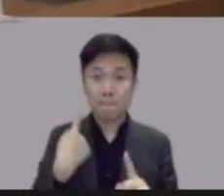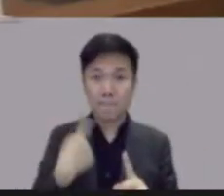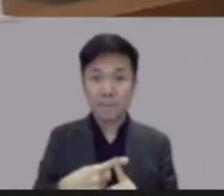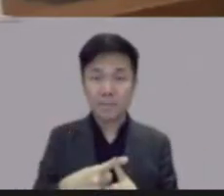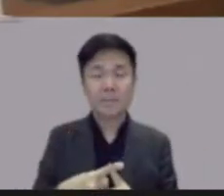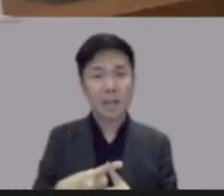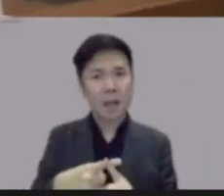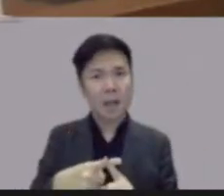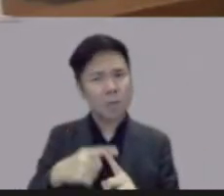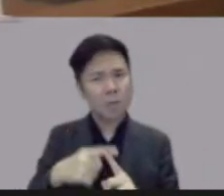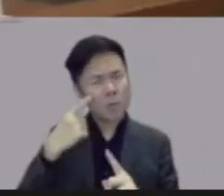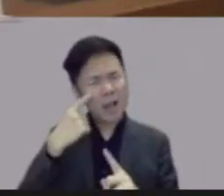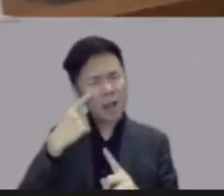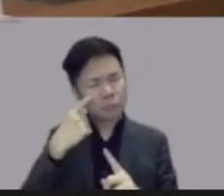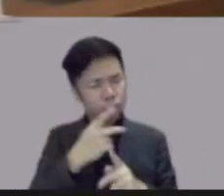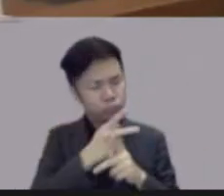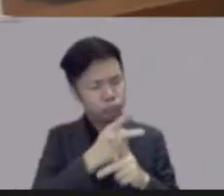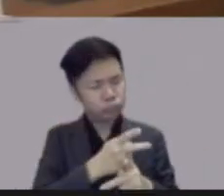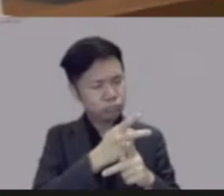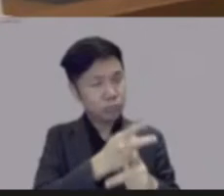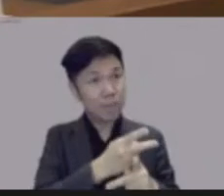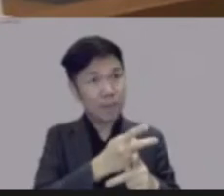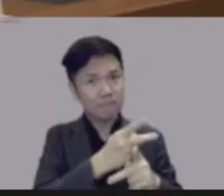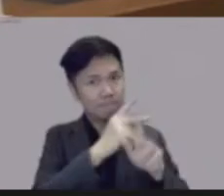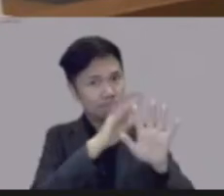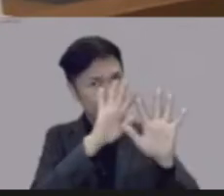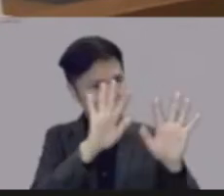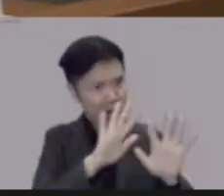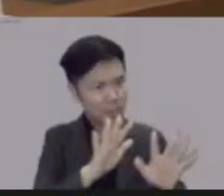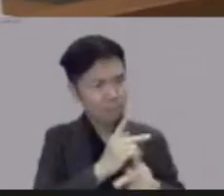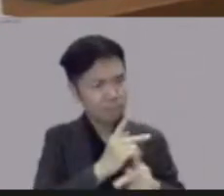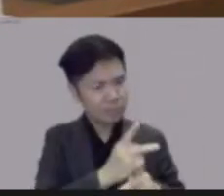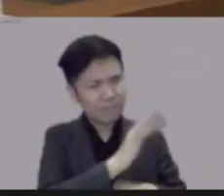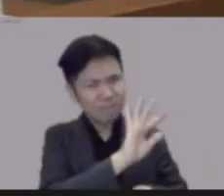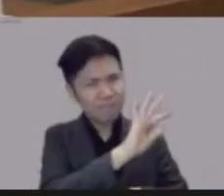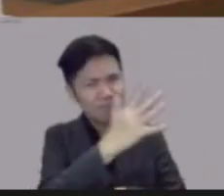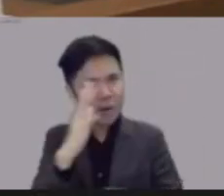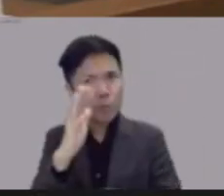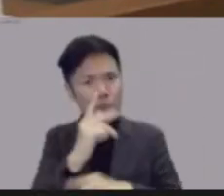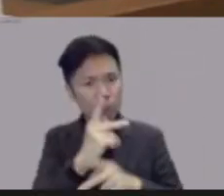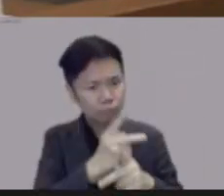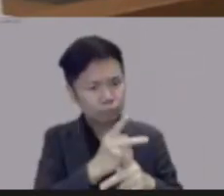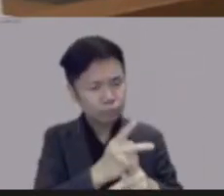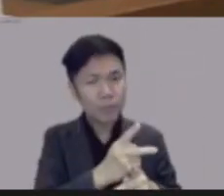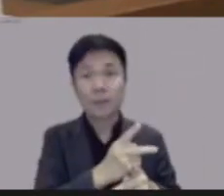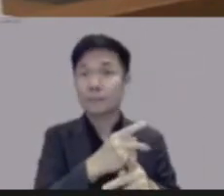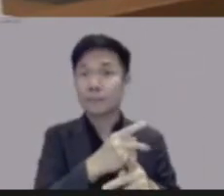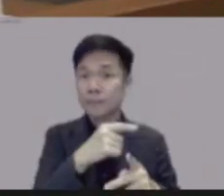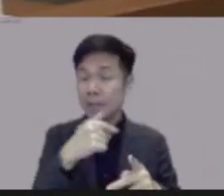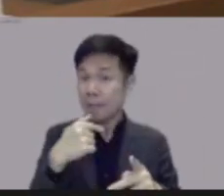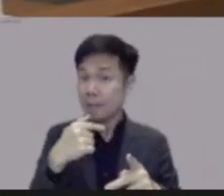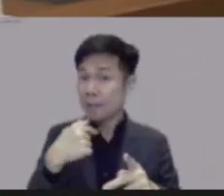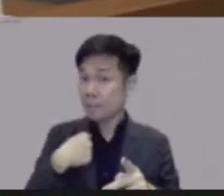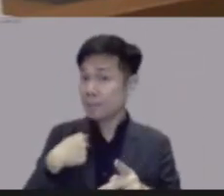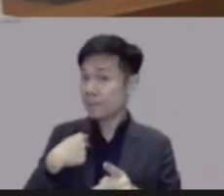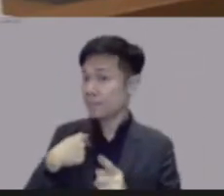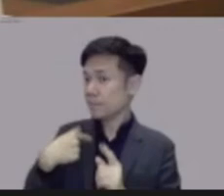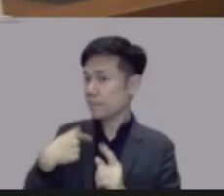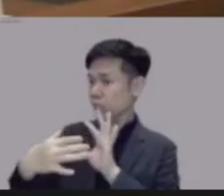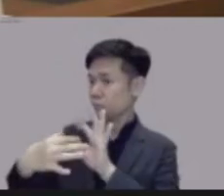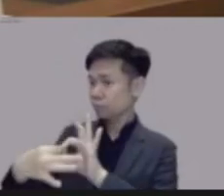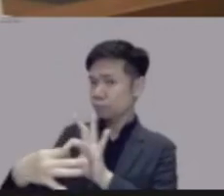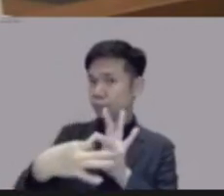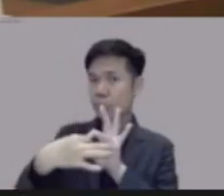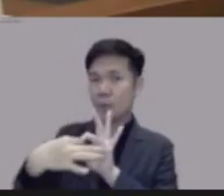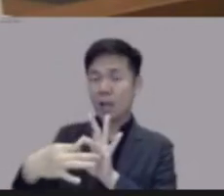environmental preservation and determination and to foster a strong partnership for a community of life